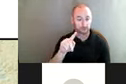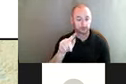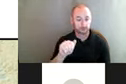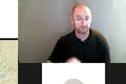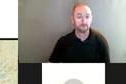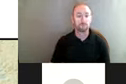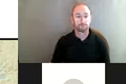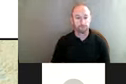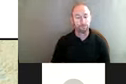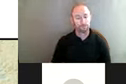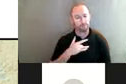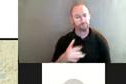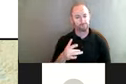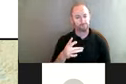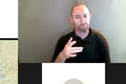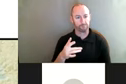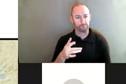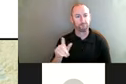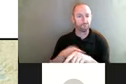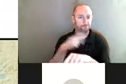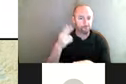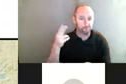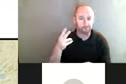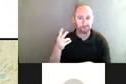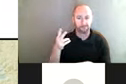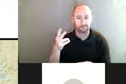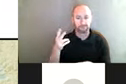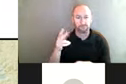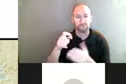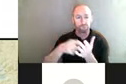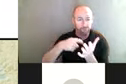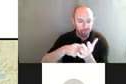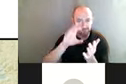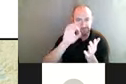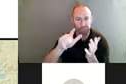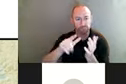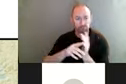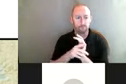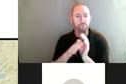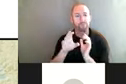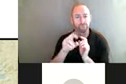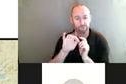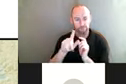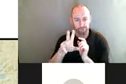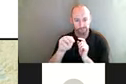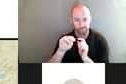has a historical has historical coal mining, and beryllium is